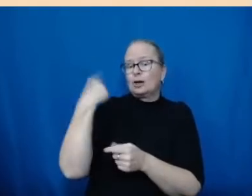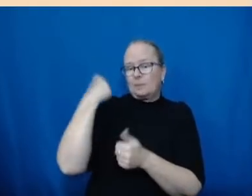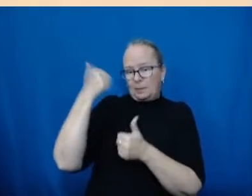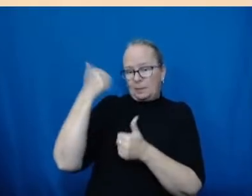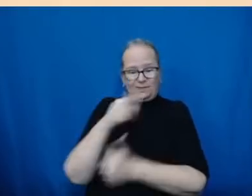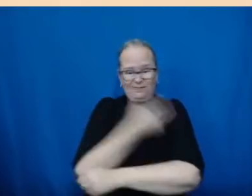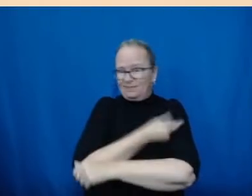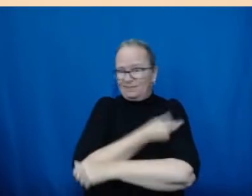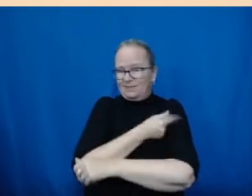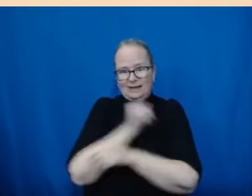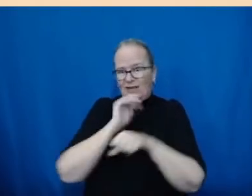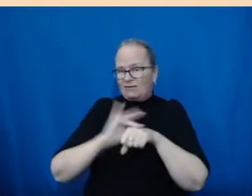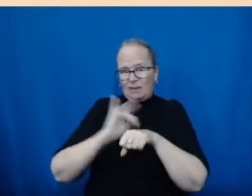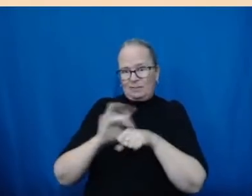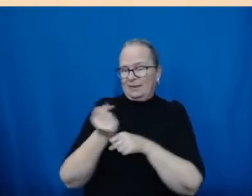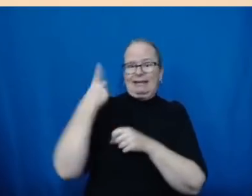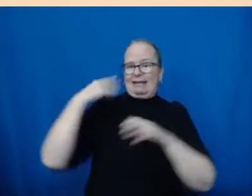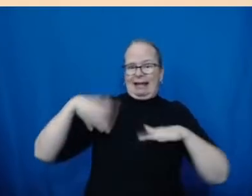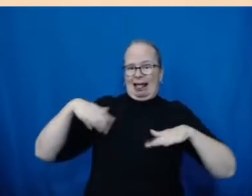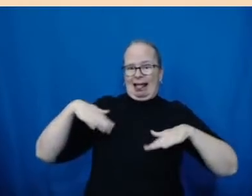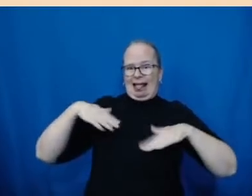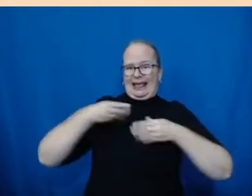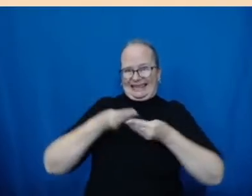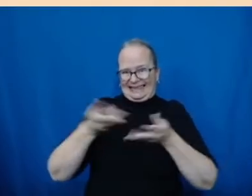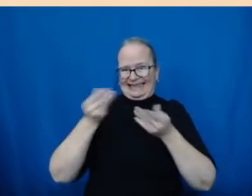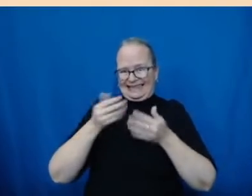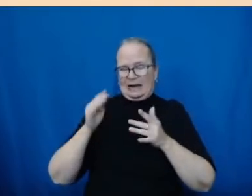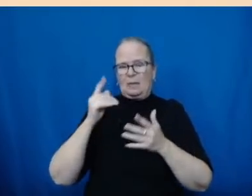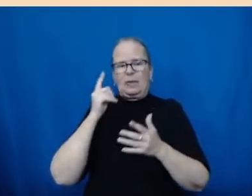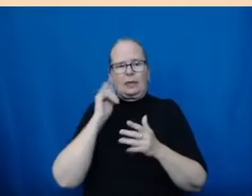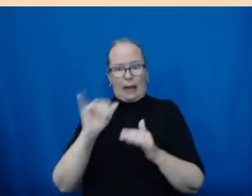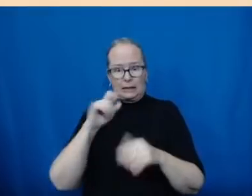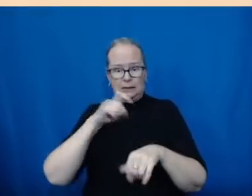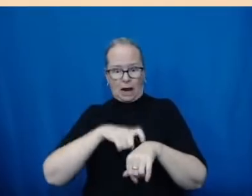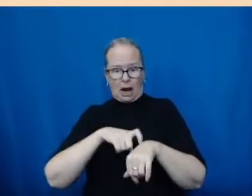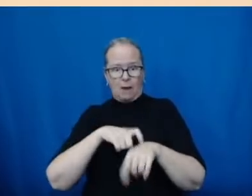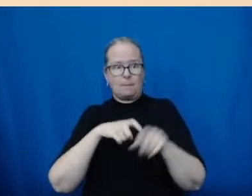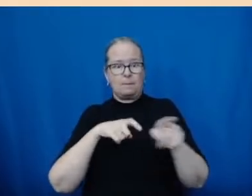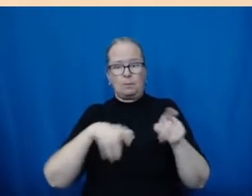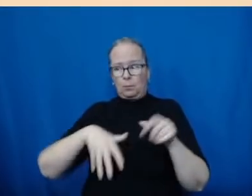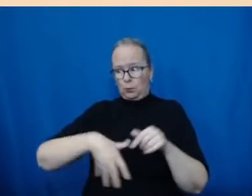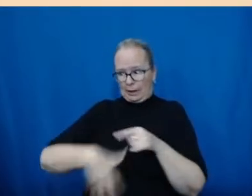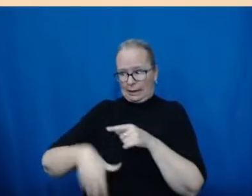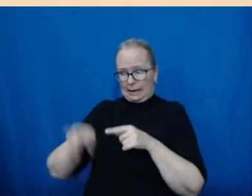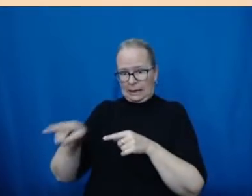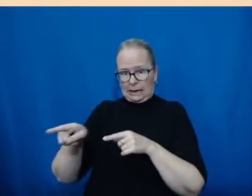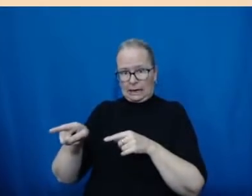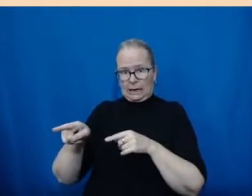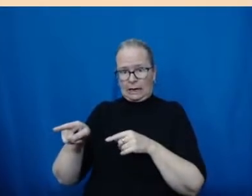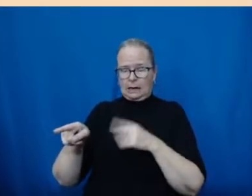pregnant women are not more likely to have complications than non-pregnant people. And so,